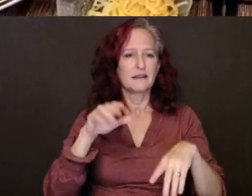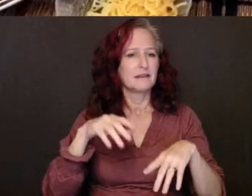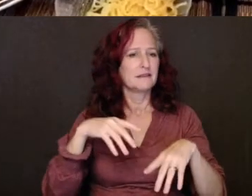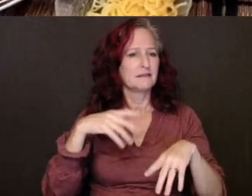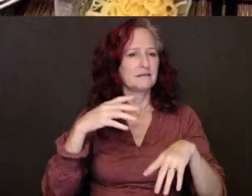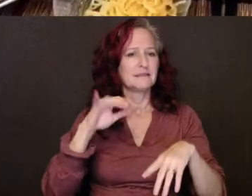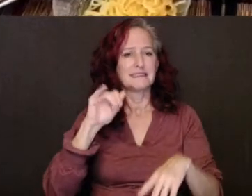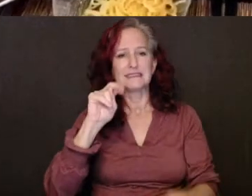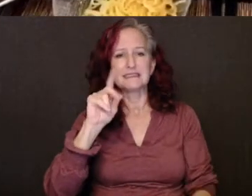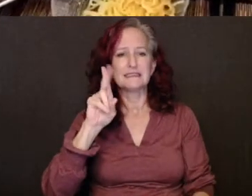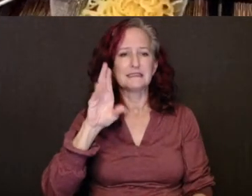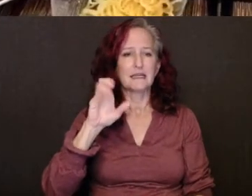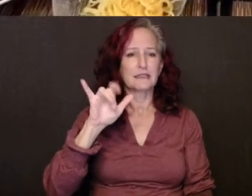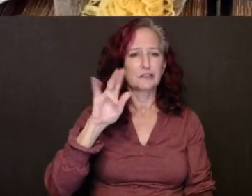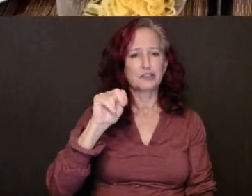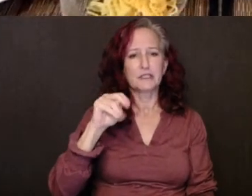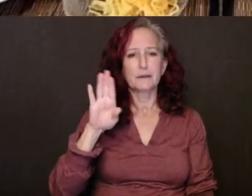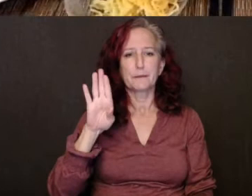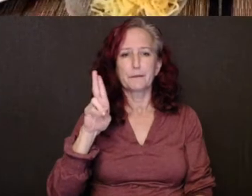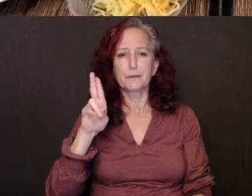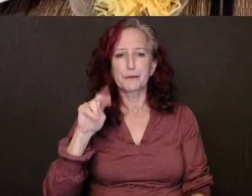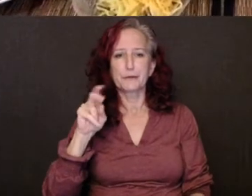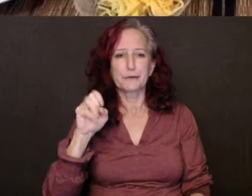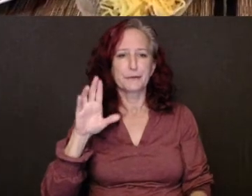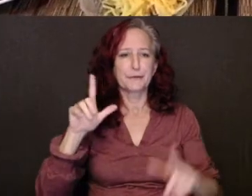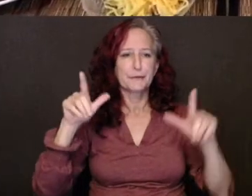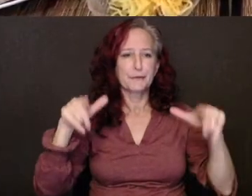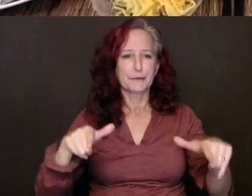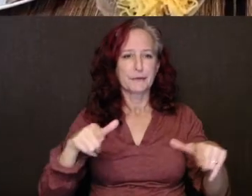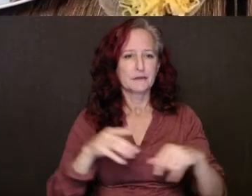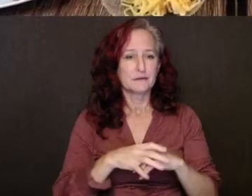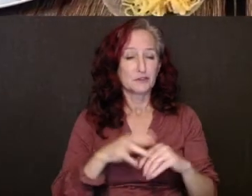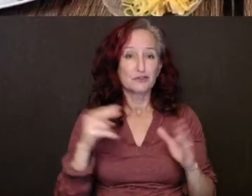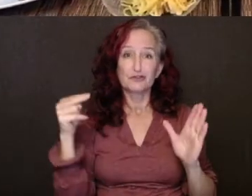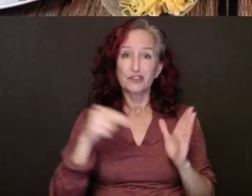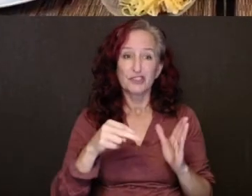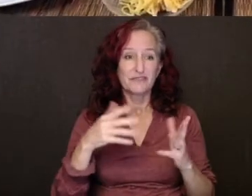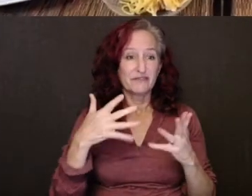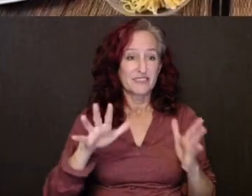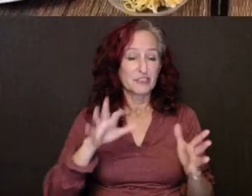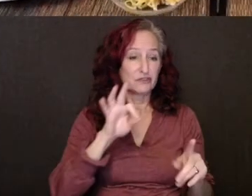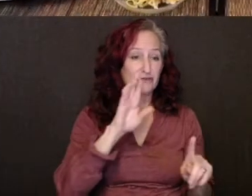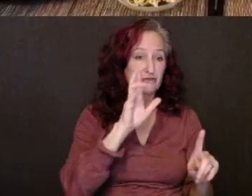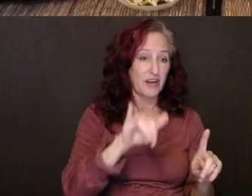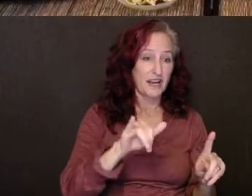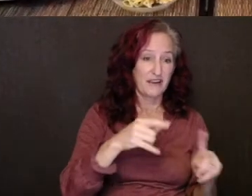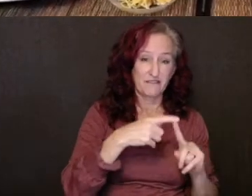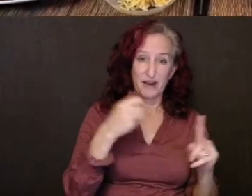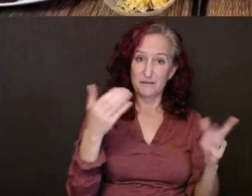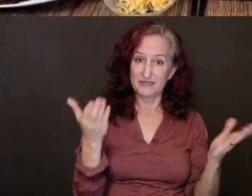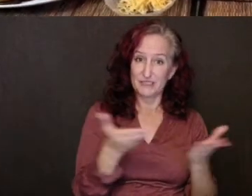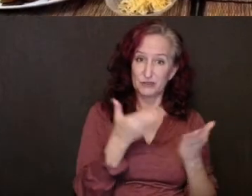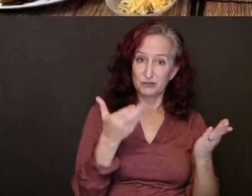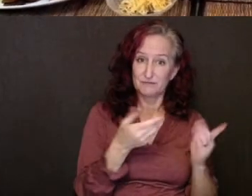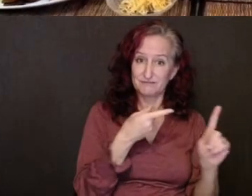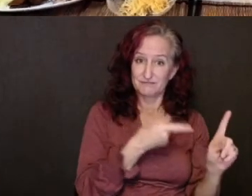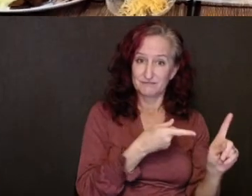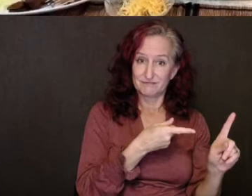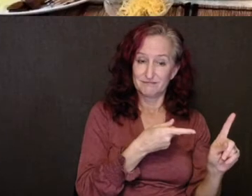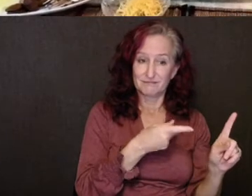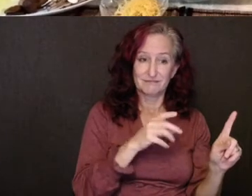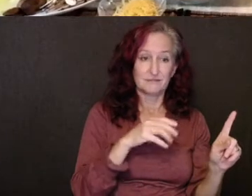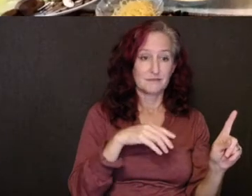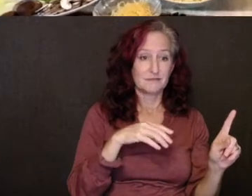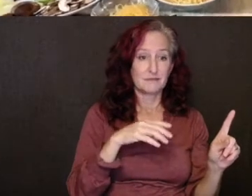and let it fluff it. And then I'll pan fry this. I will pan fry this right here. And I pan fry this and